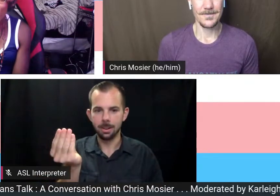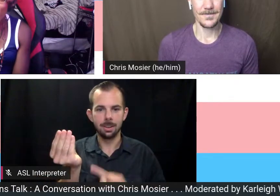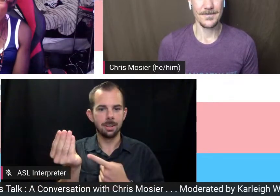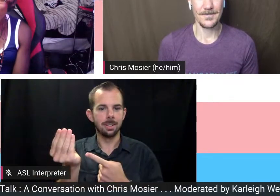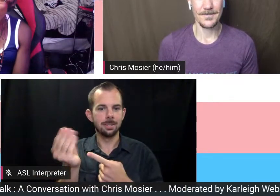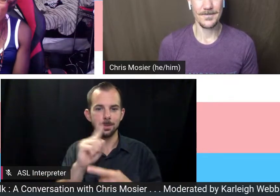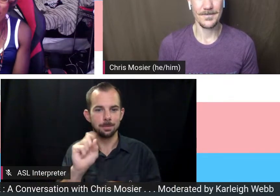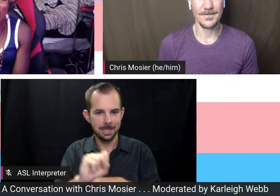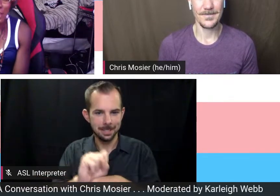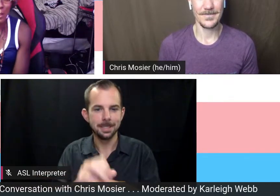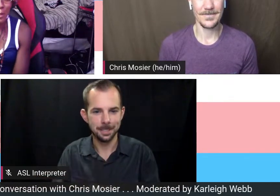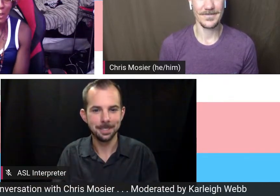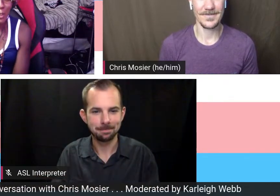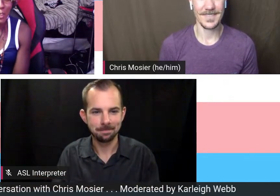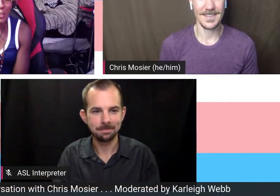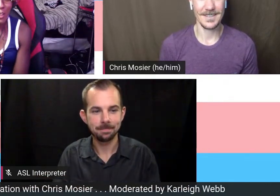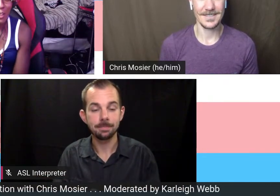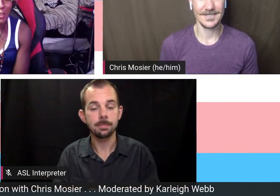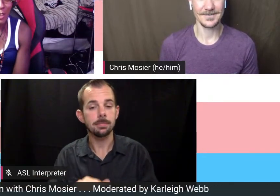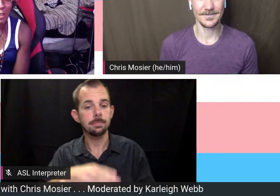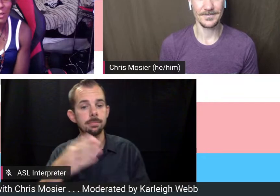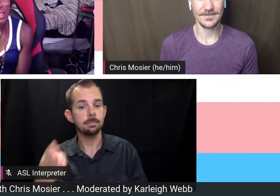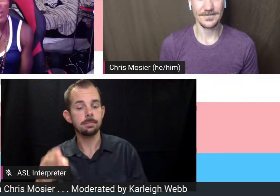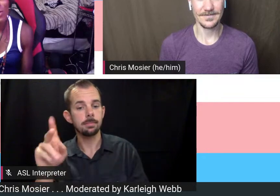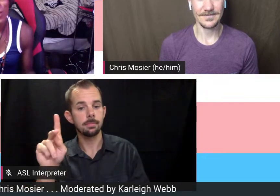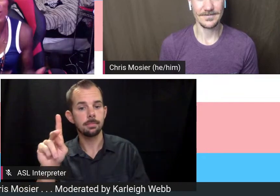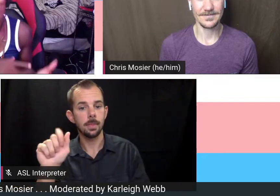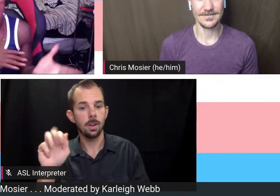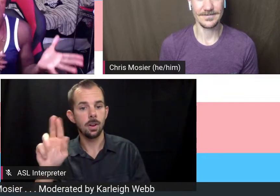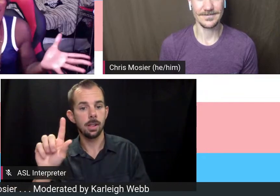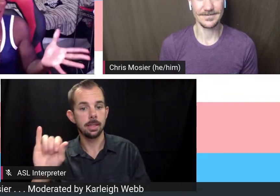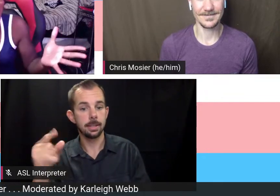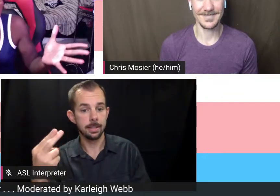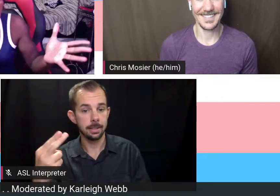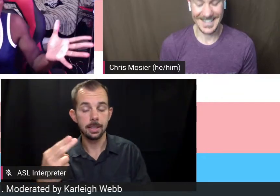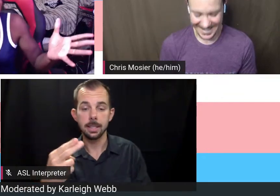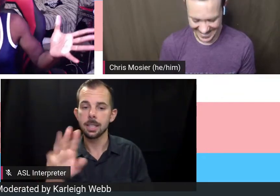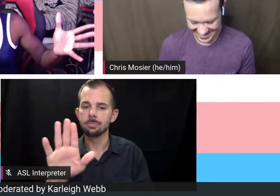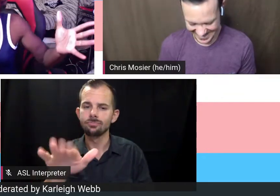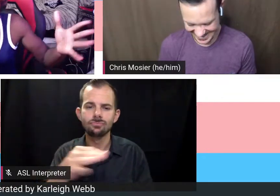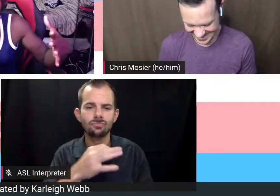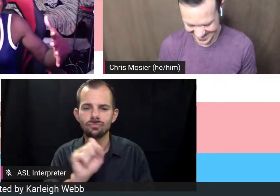Chris, did you ever think you were going to get this far? Did you think that